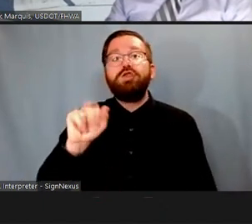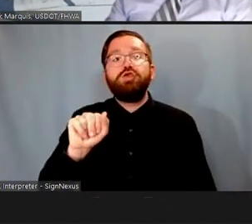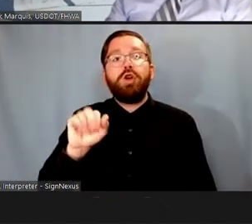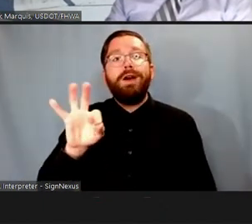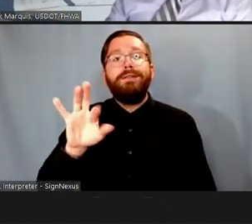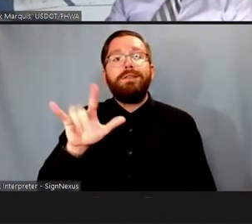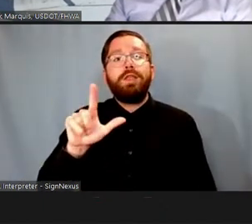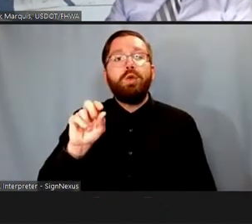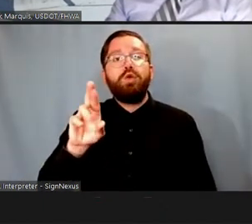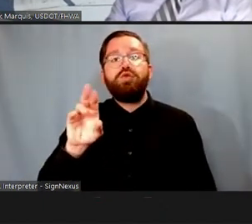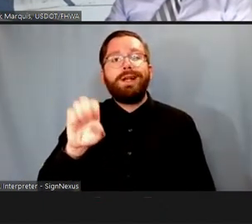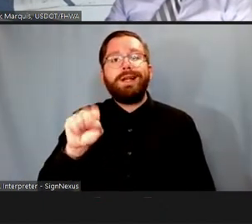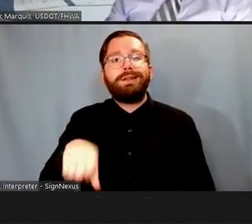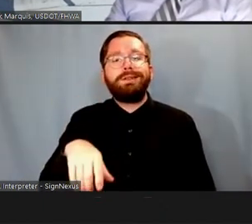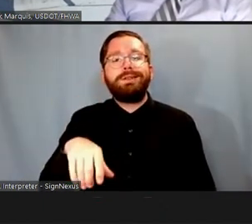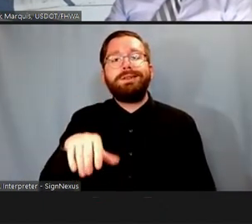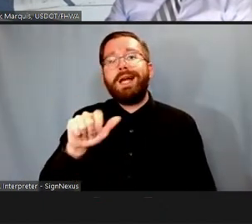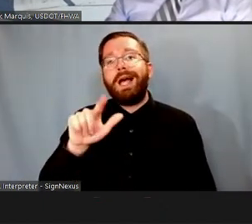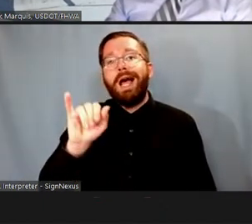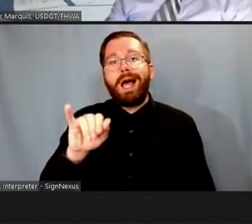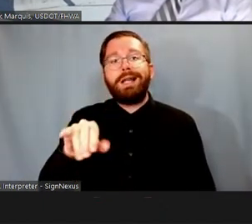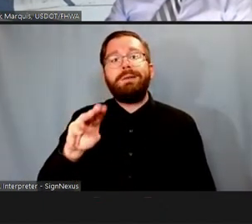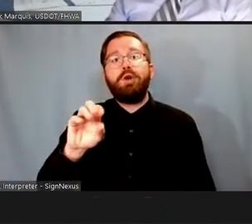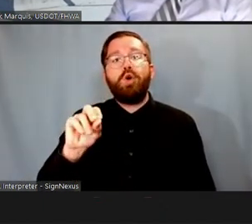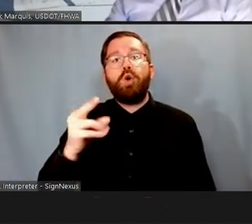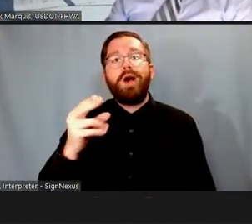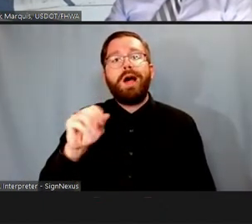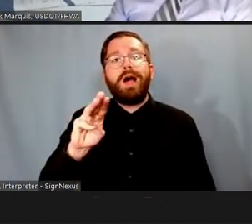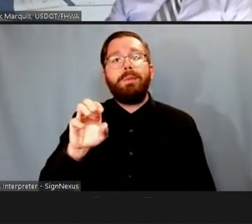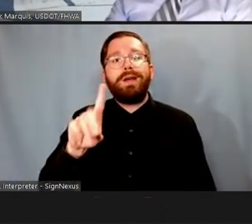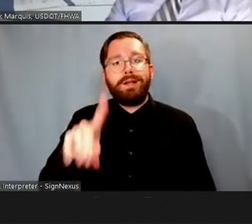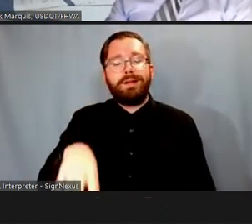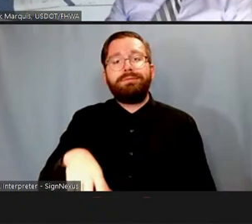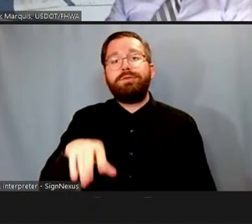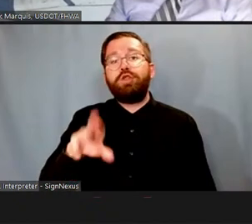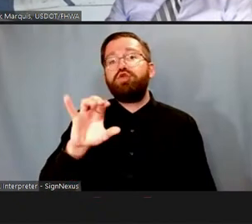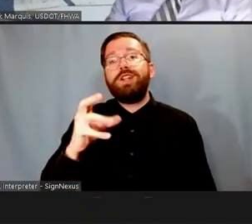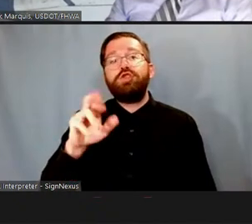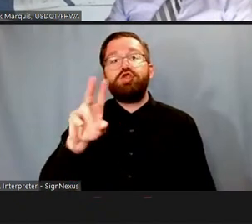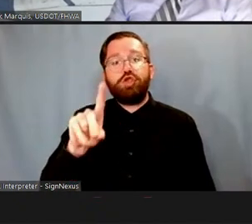ali muhammad richard osman